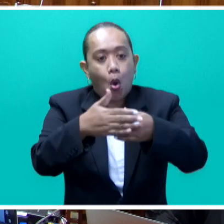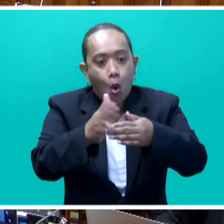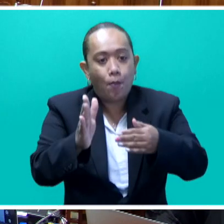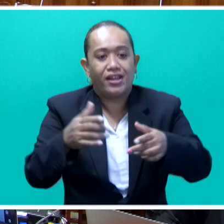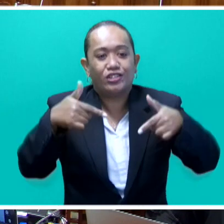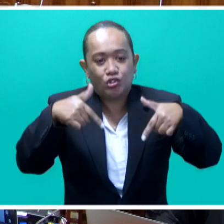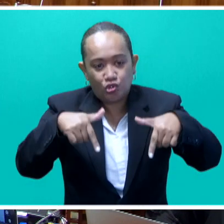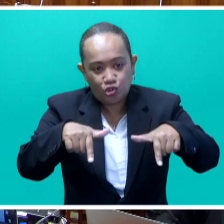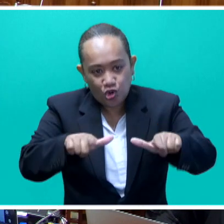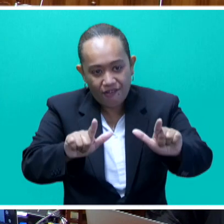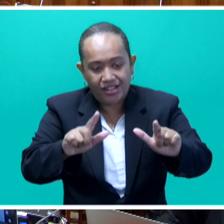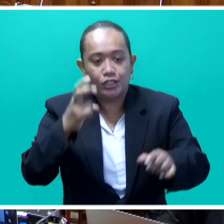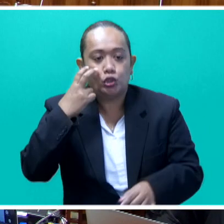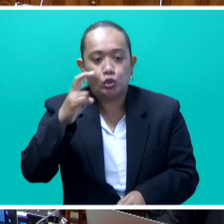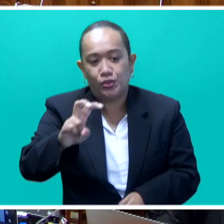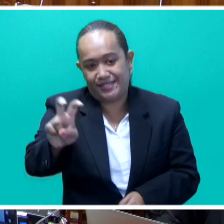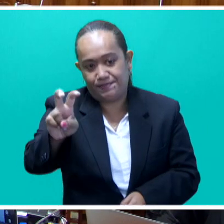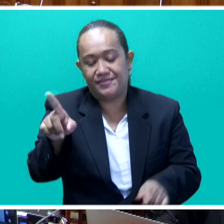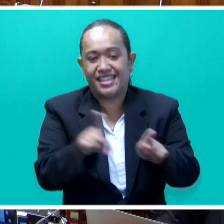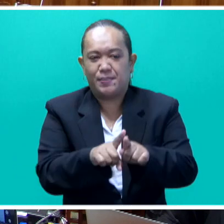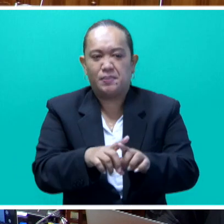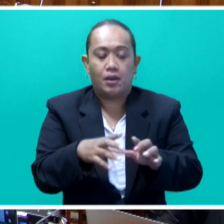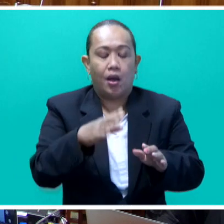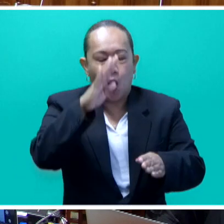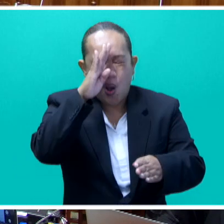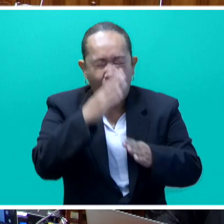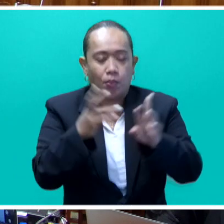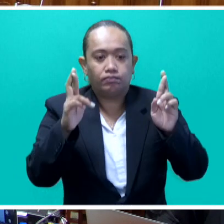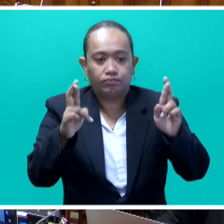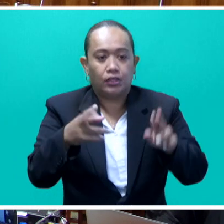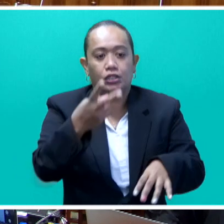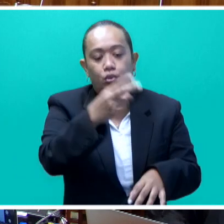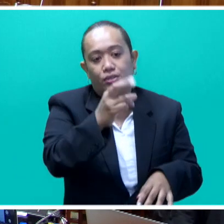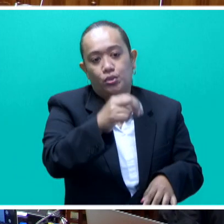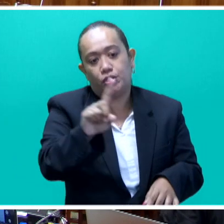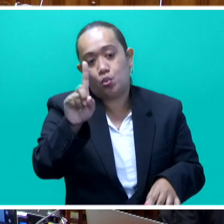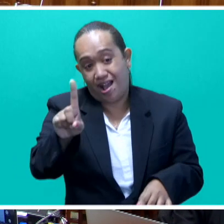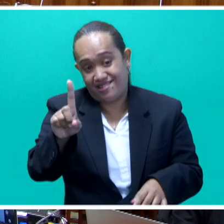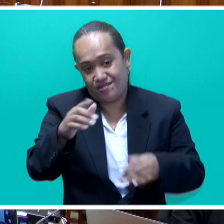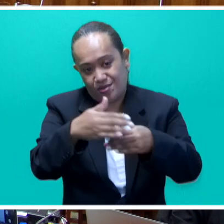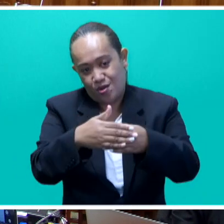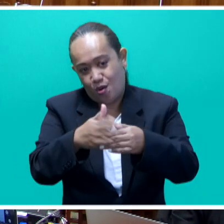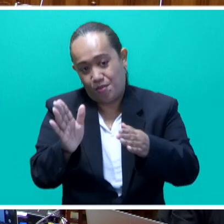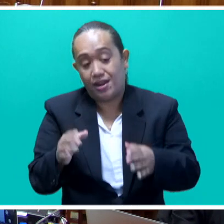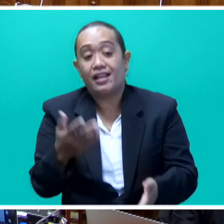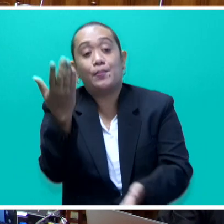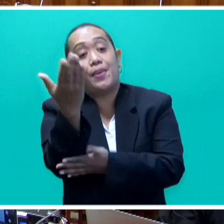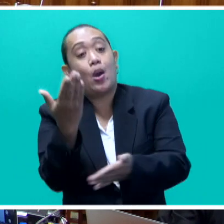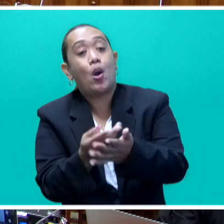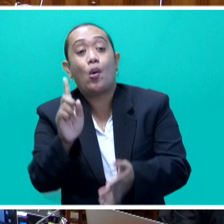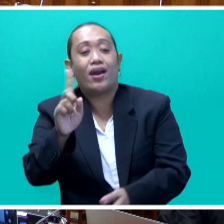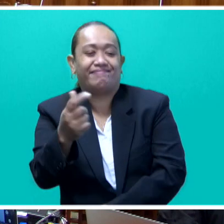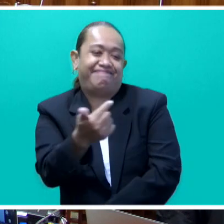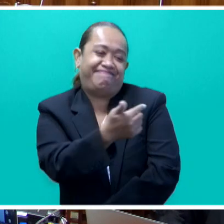by December 2021, this is actually predicated at national vaccination rates. And our preparation